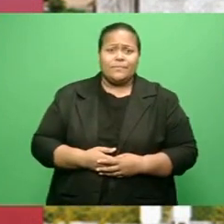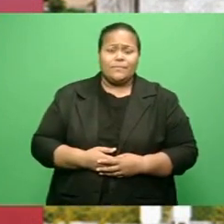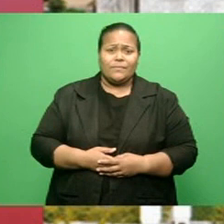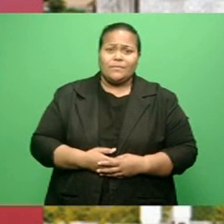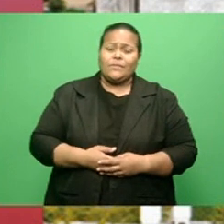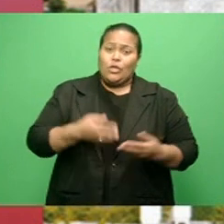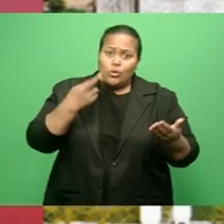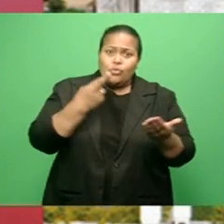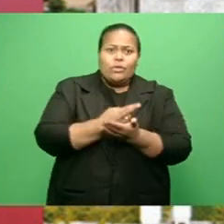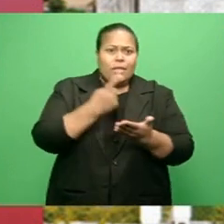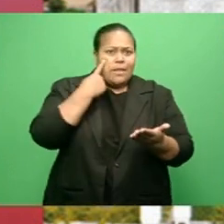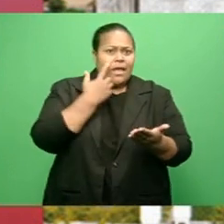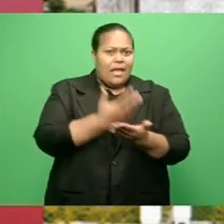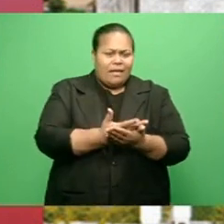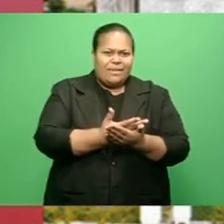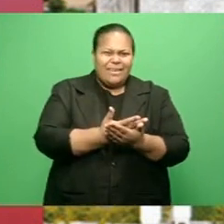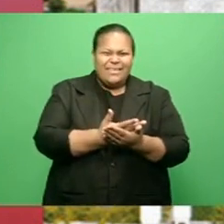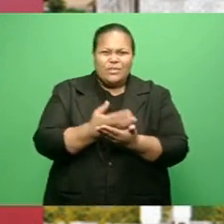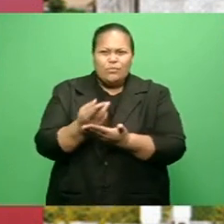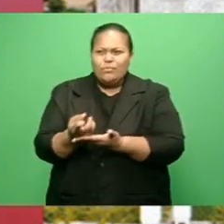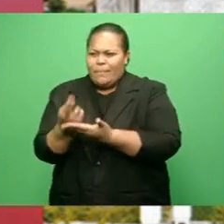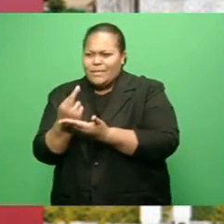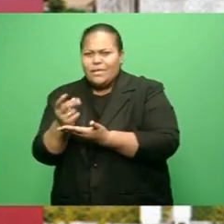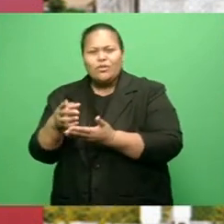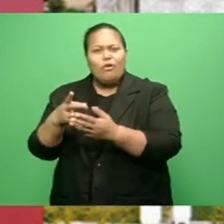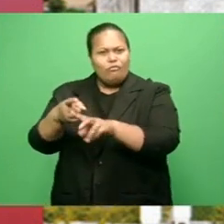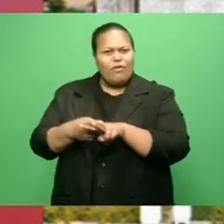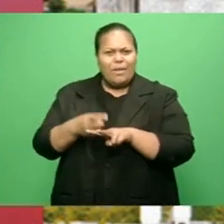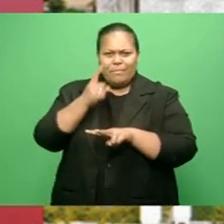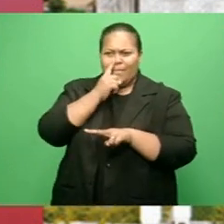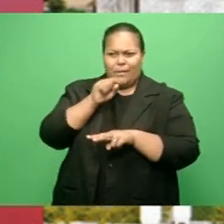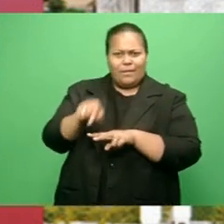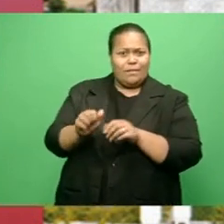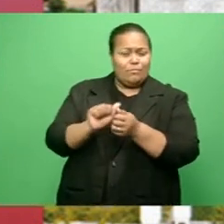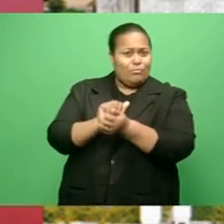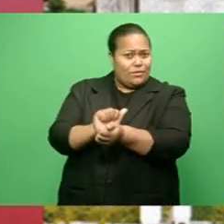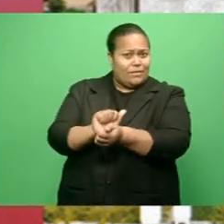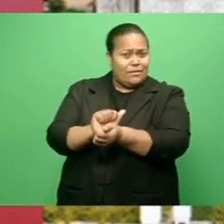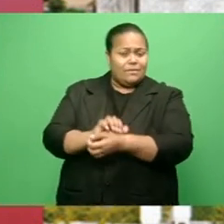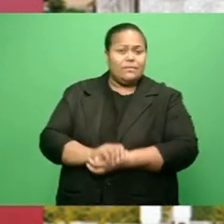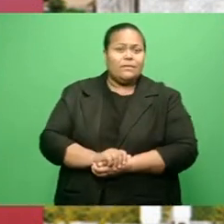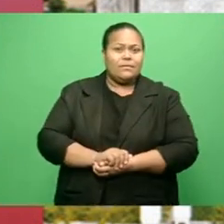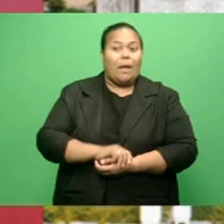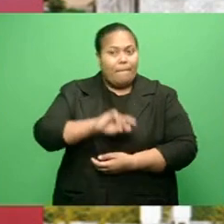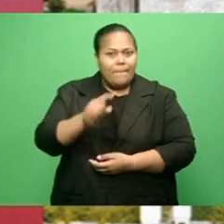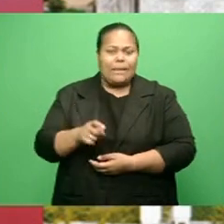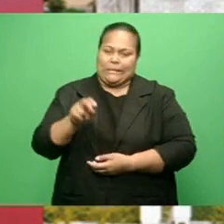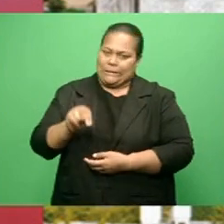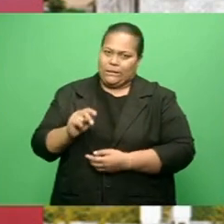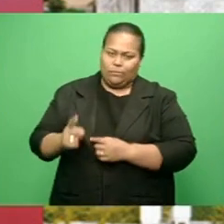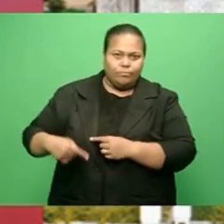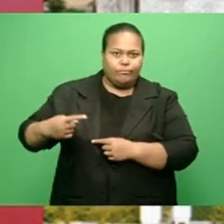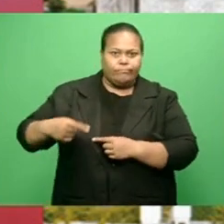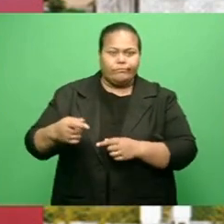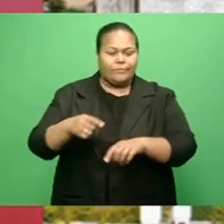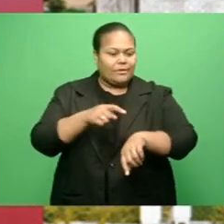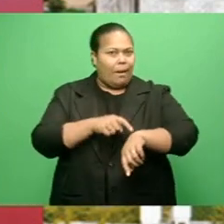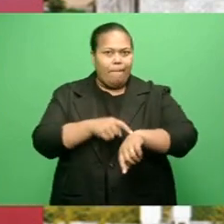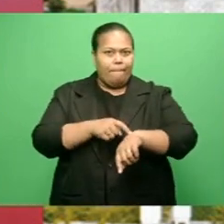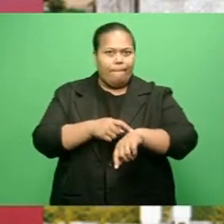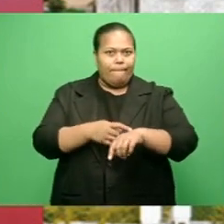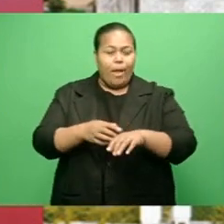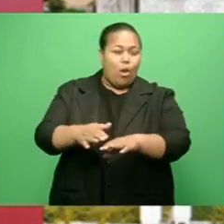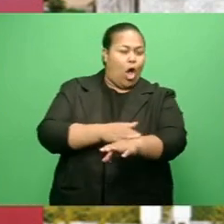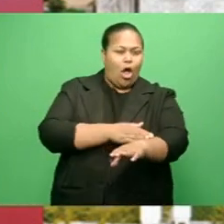realistic and evidence-based rehabilitation of rapists in the prison, the consistency and the length of time